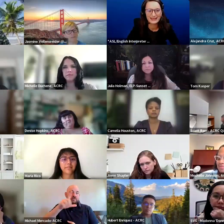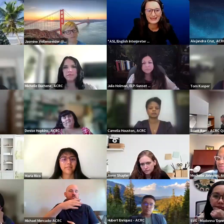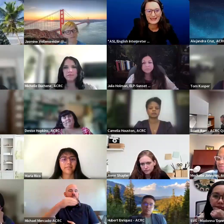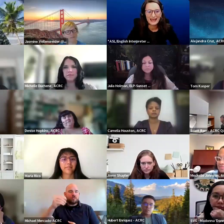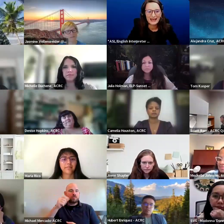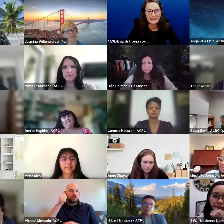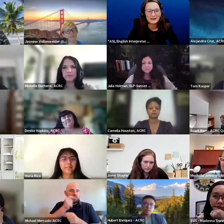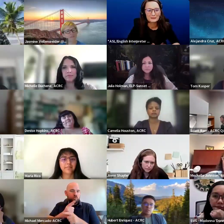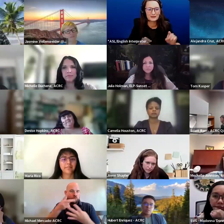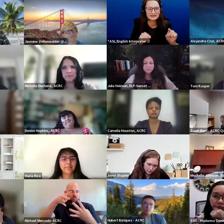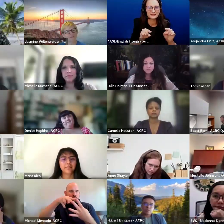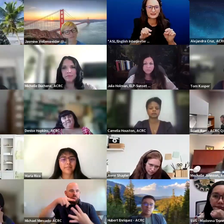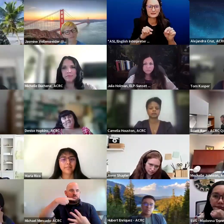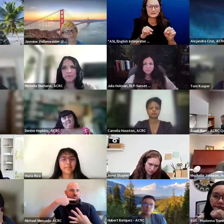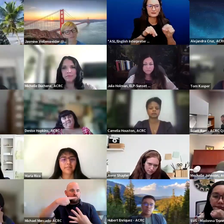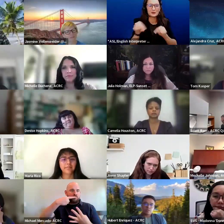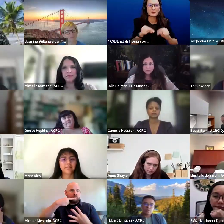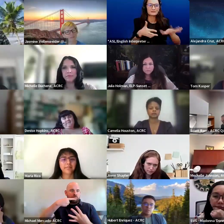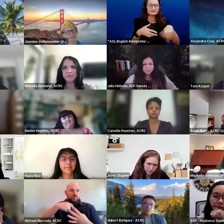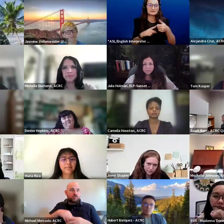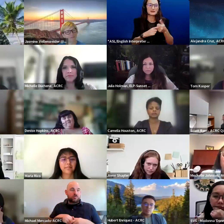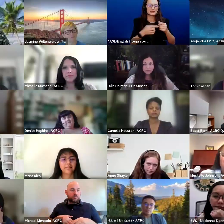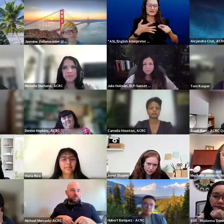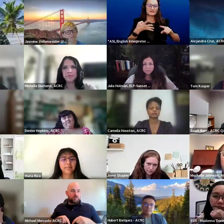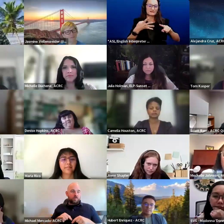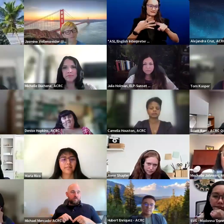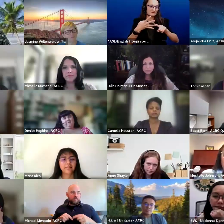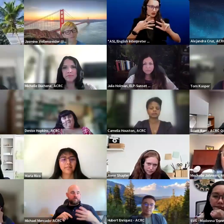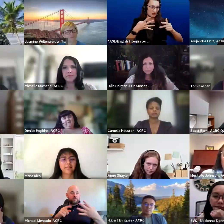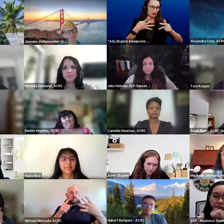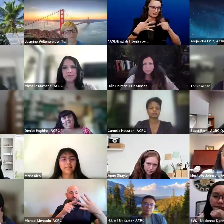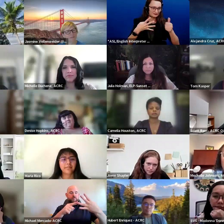then 1 second for the interpreter.